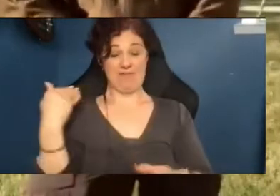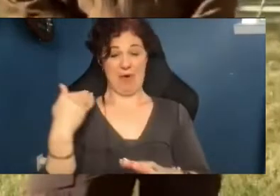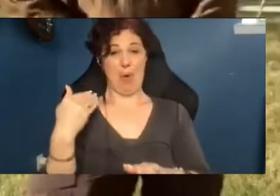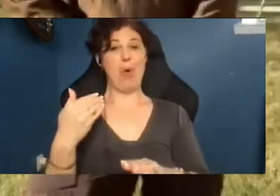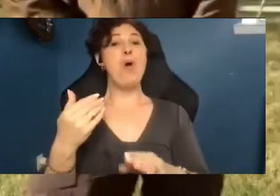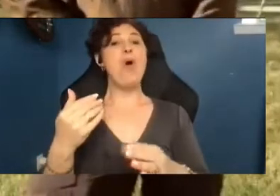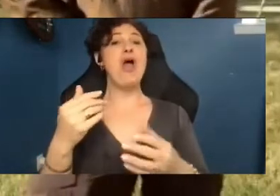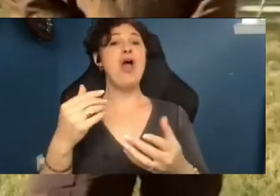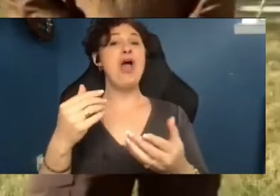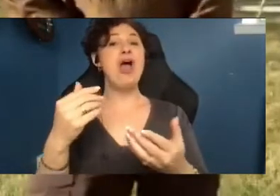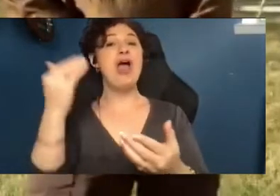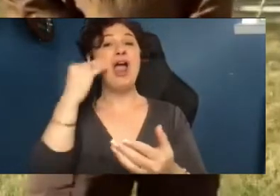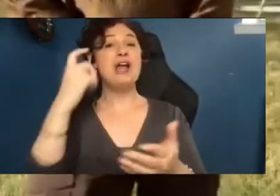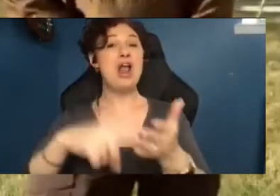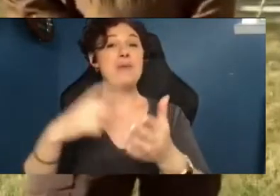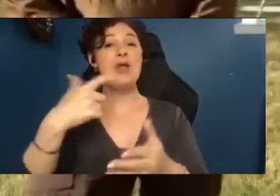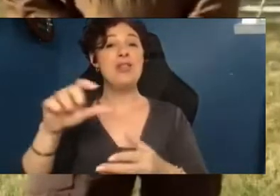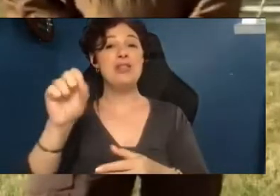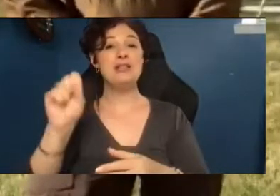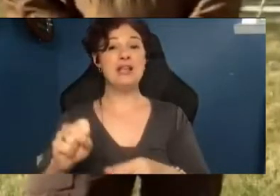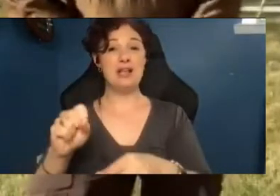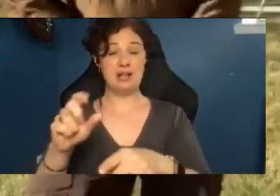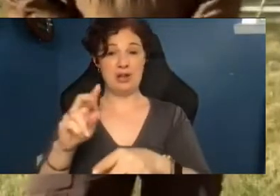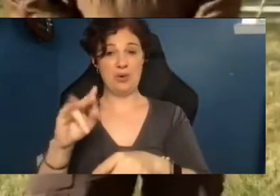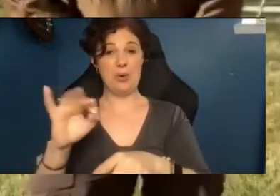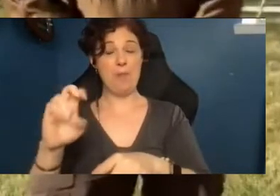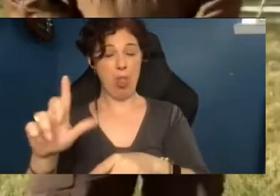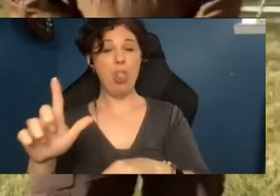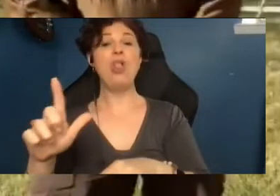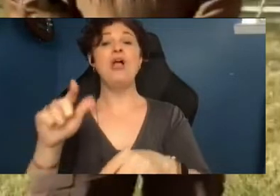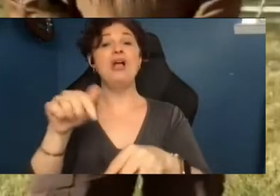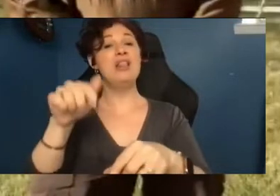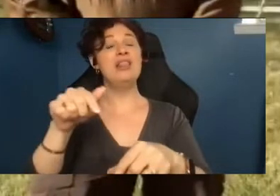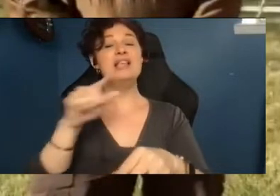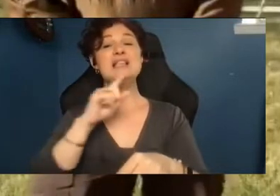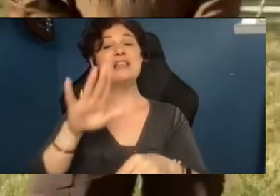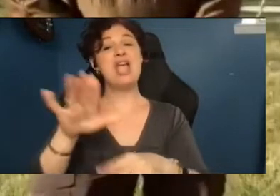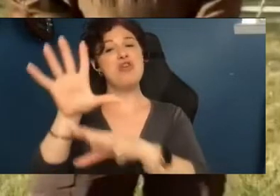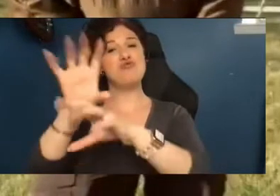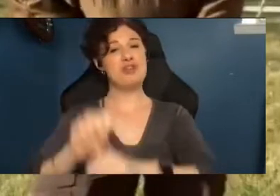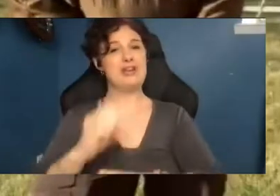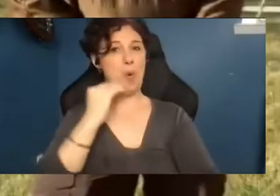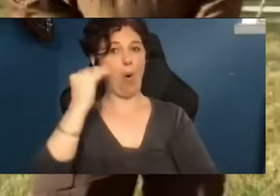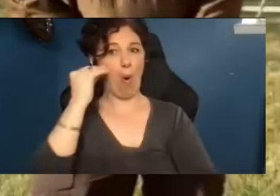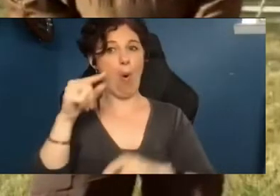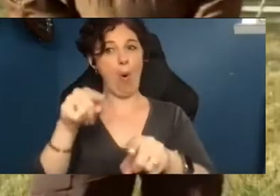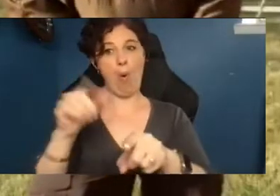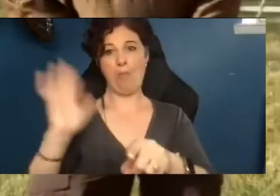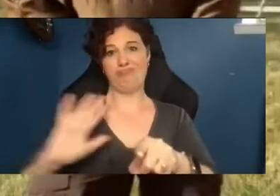land acknowledgement to the Southern Paiute, or the Nuwu, who this is their traditional home where they